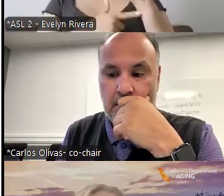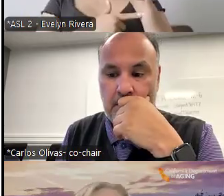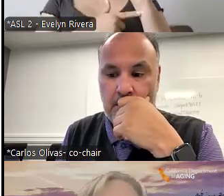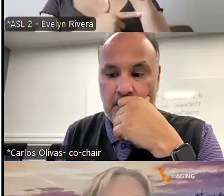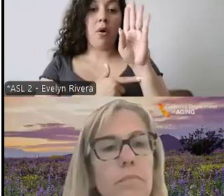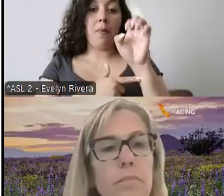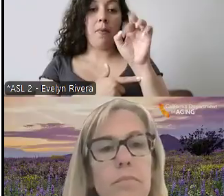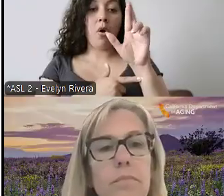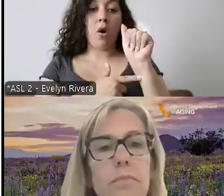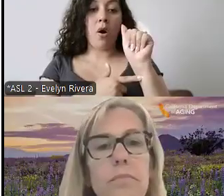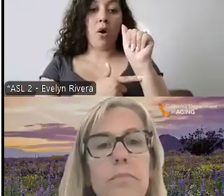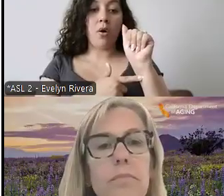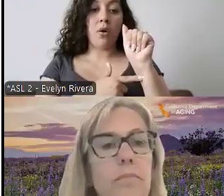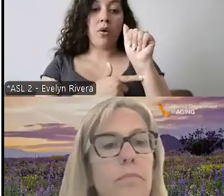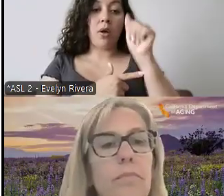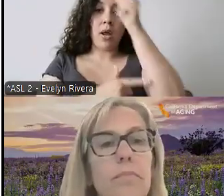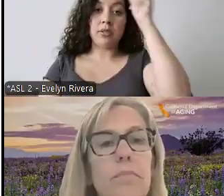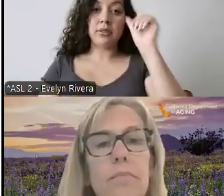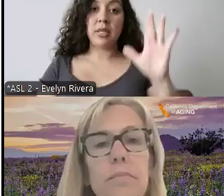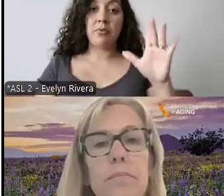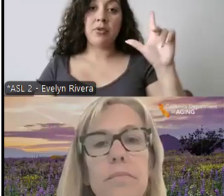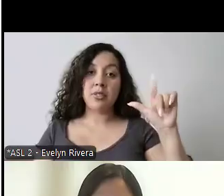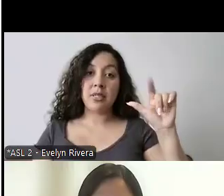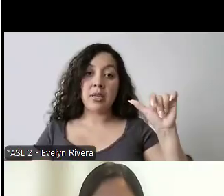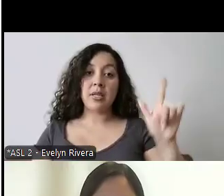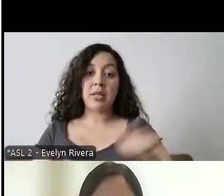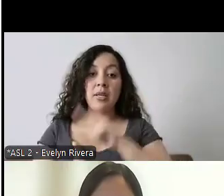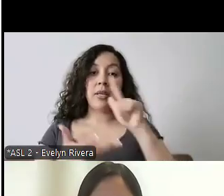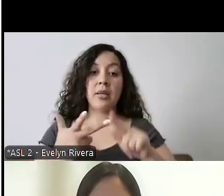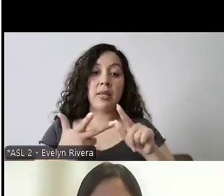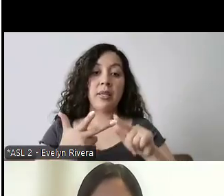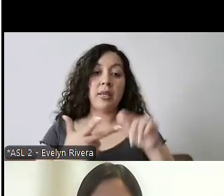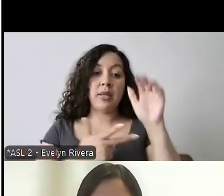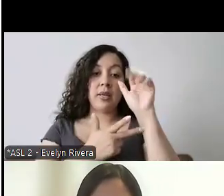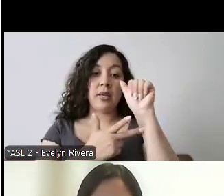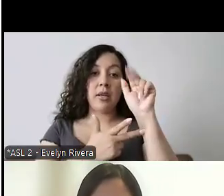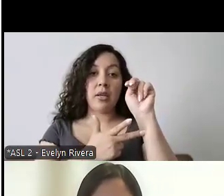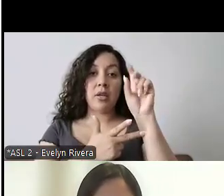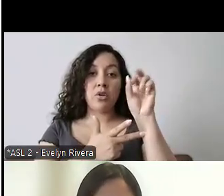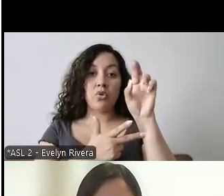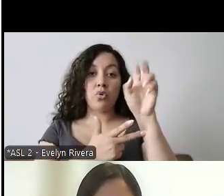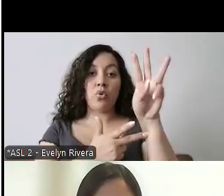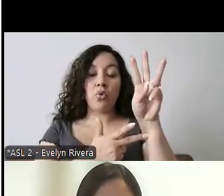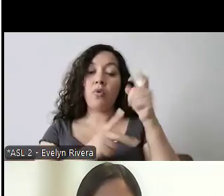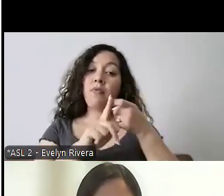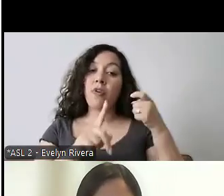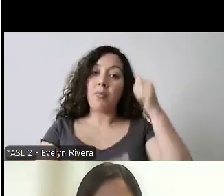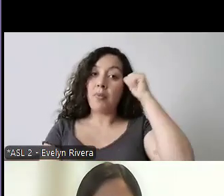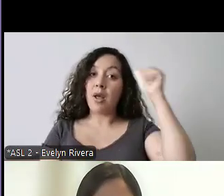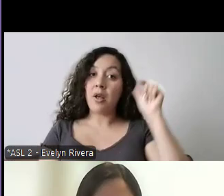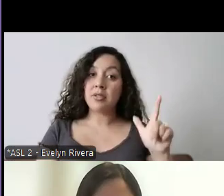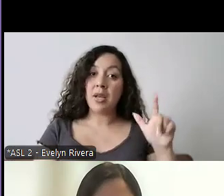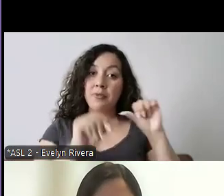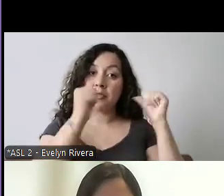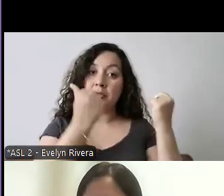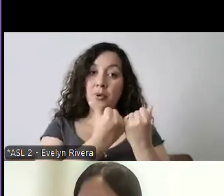Alzheimer's LA, and then Andrew Mendoza from the Alzheimer's Association. Go ahead. I think Tina just